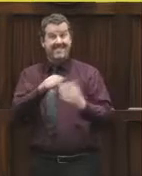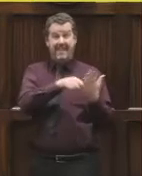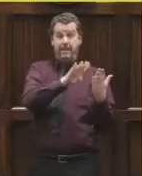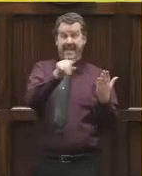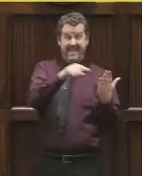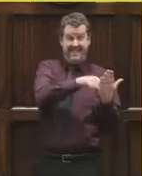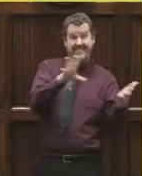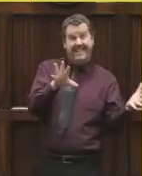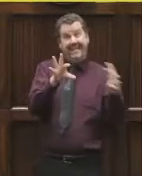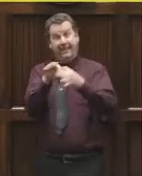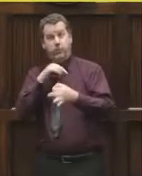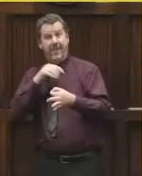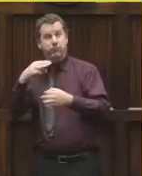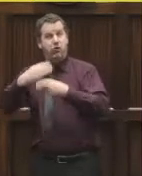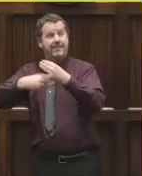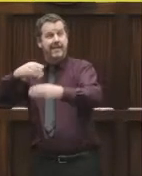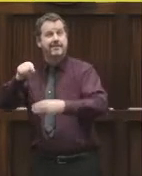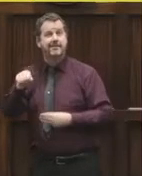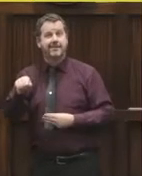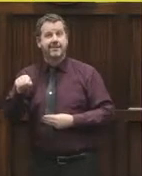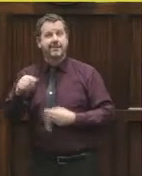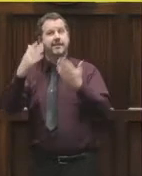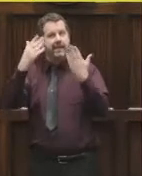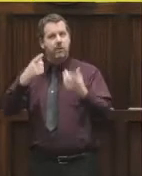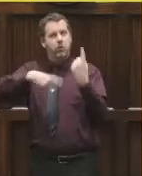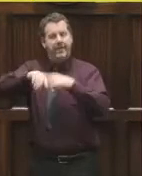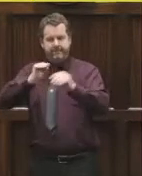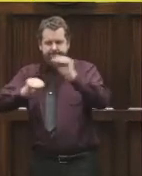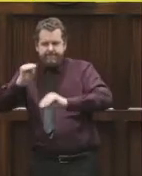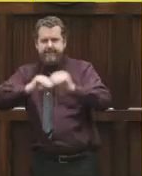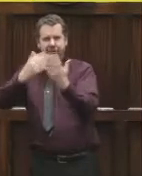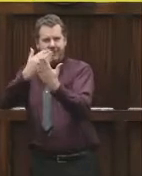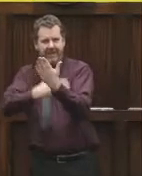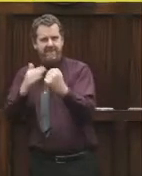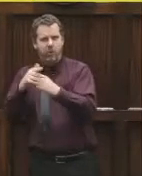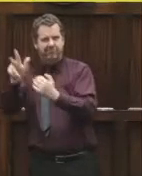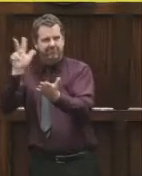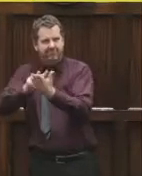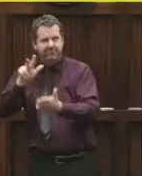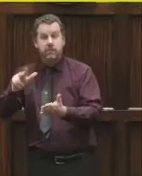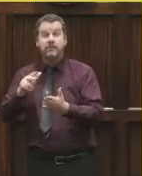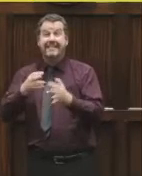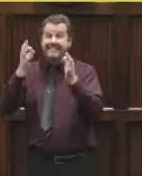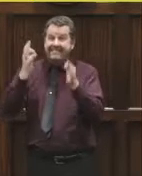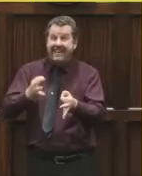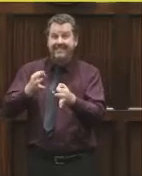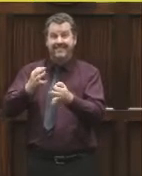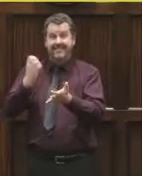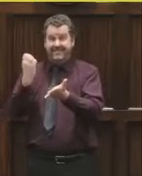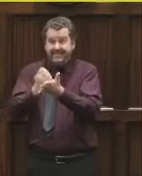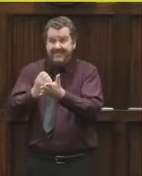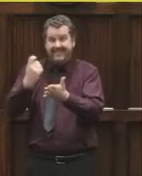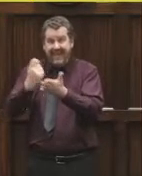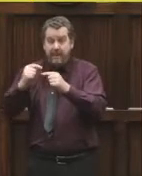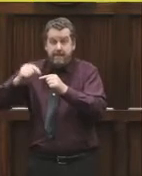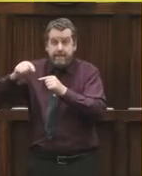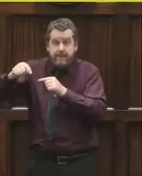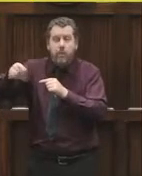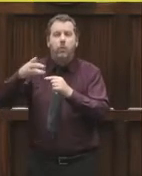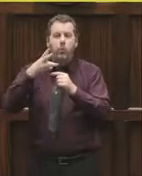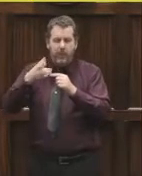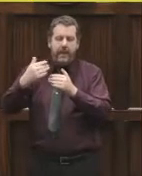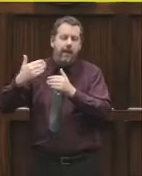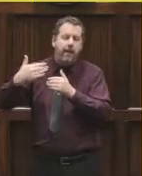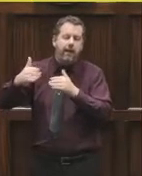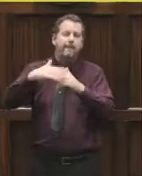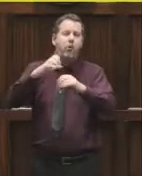that process. And we are putting legislation in place. The precise timetable for the ratification and sequence of events will become clearer,